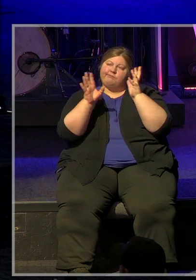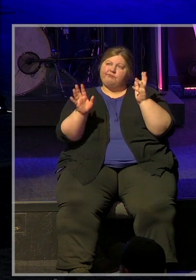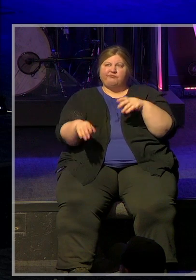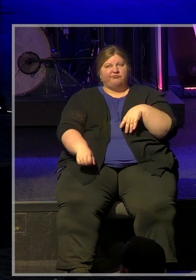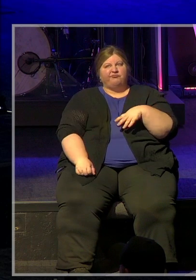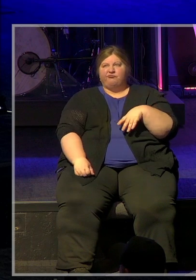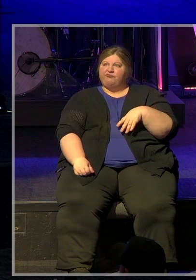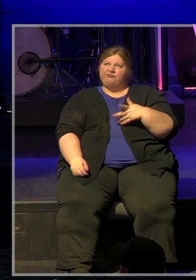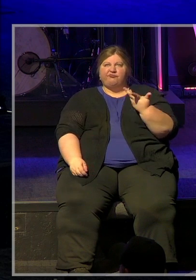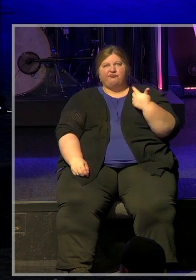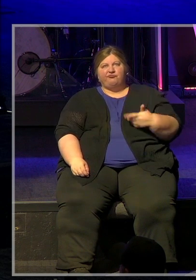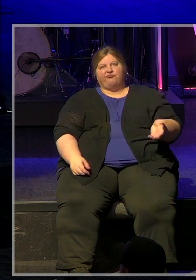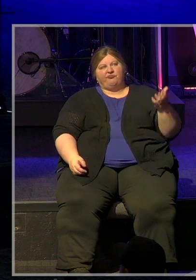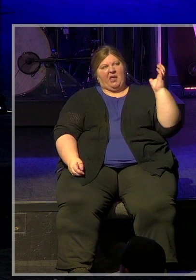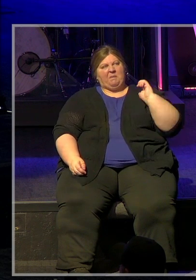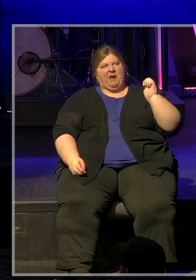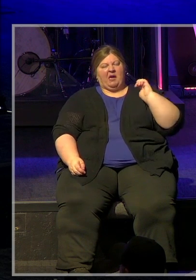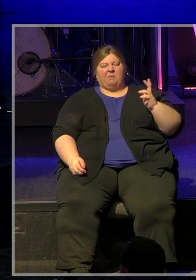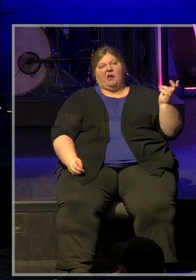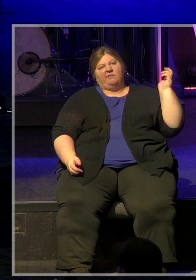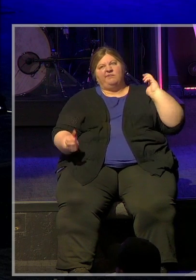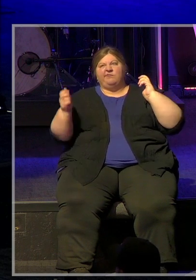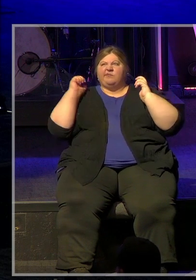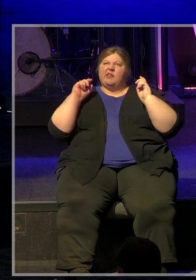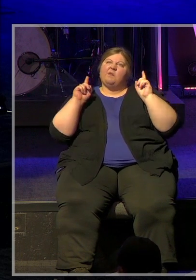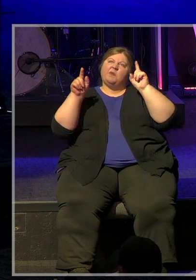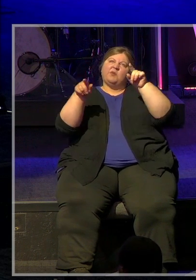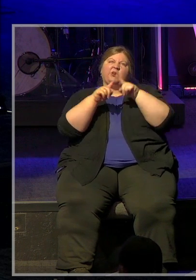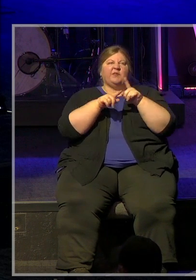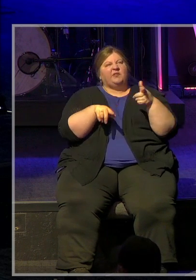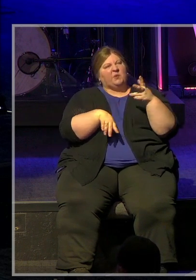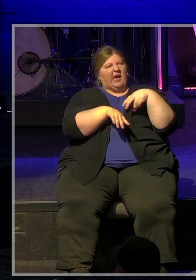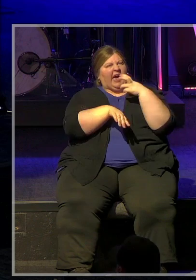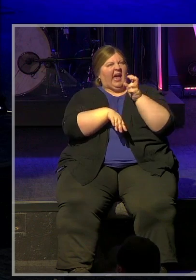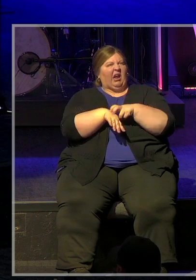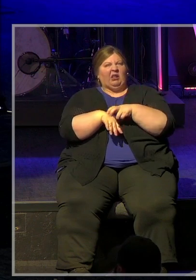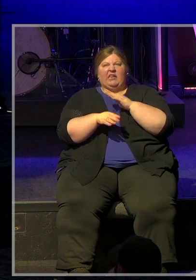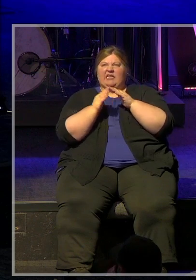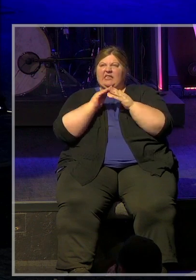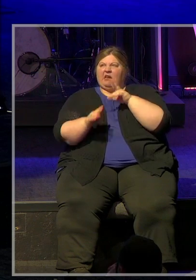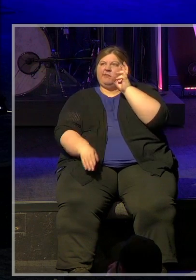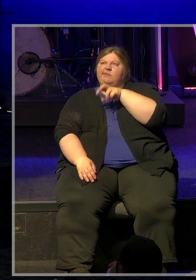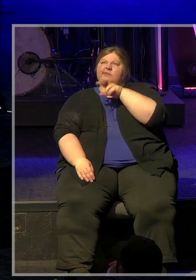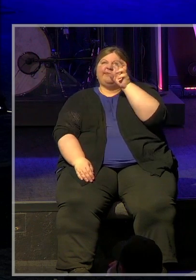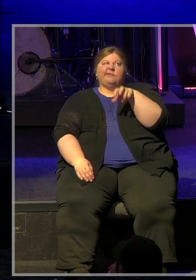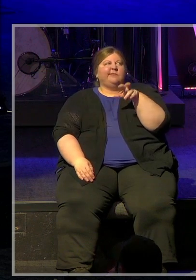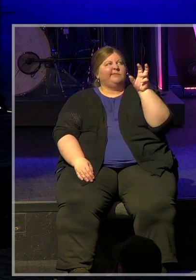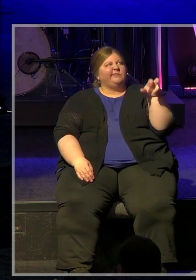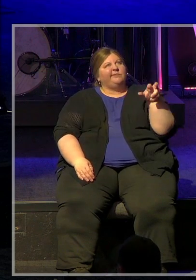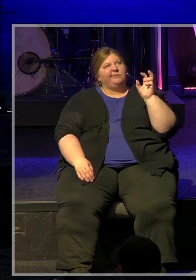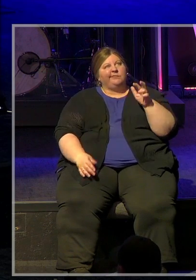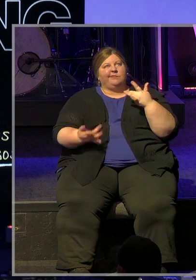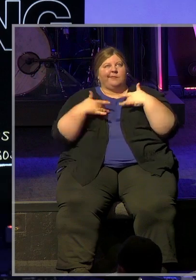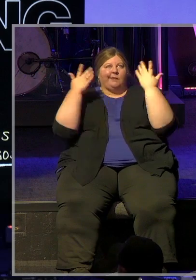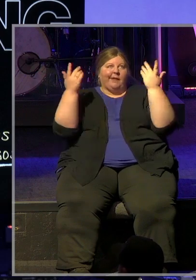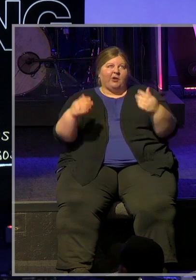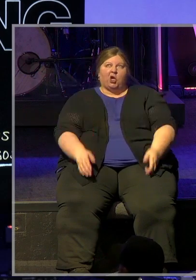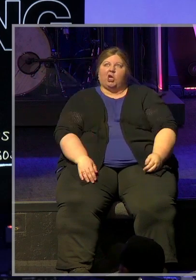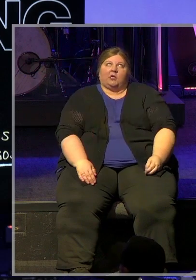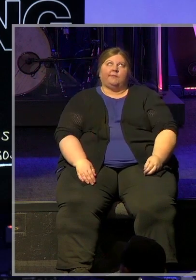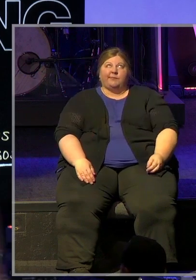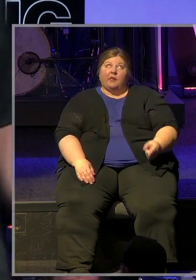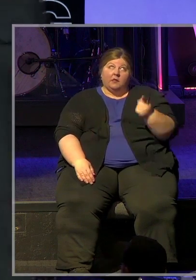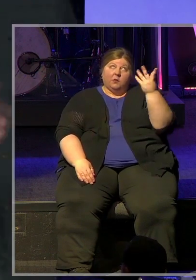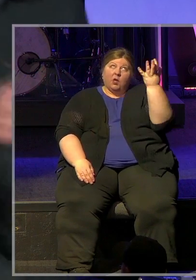just want to throw a backpack on. I want to move to Ireland, and I'm just going to go town to town to town to town. I'm just going to go, whatever. You know, this is my life. This is what you've called me